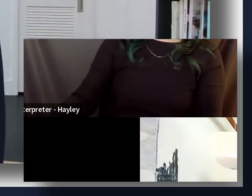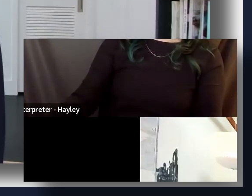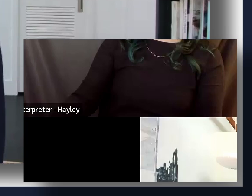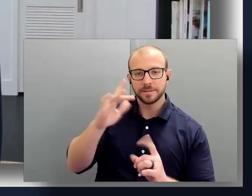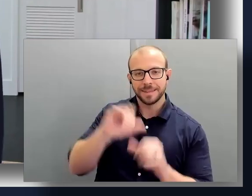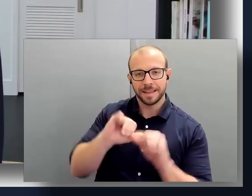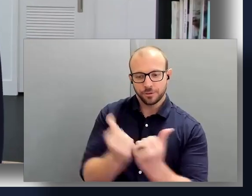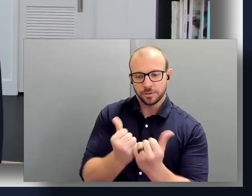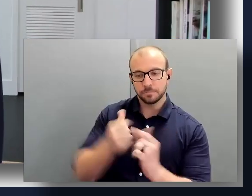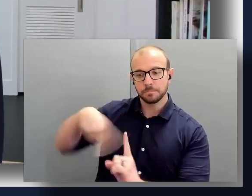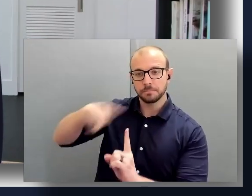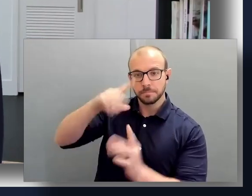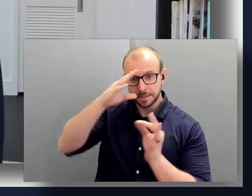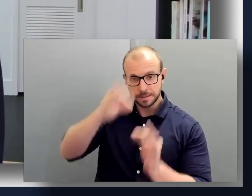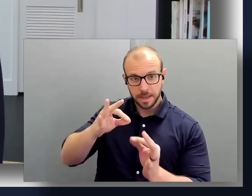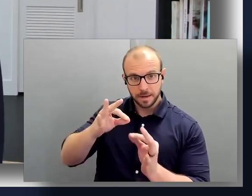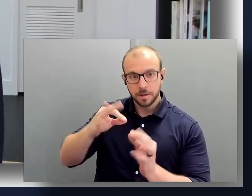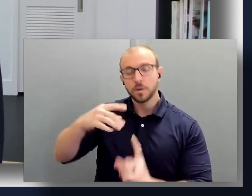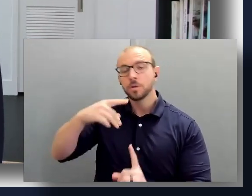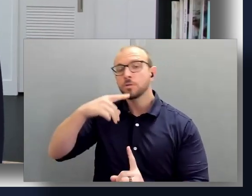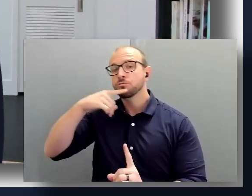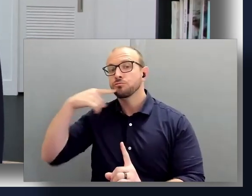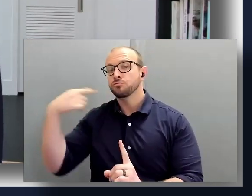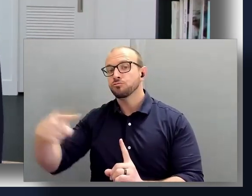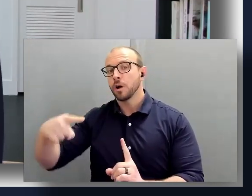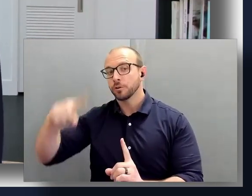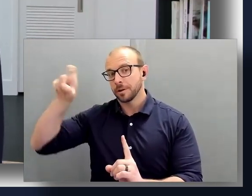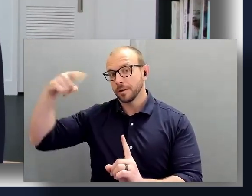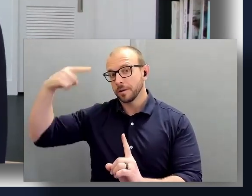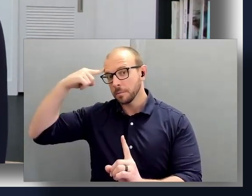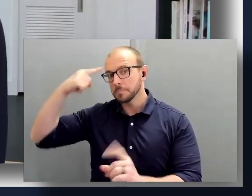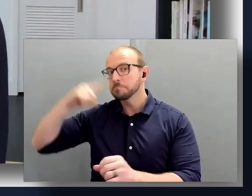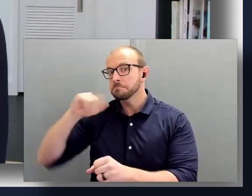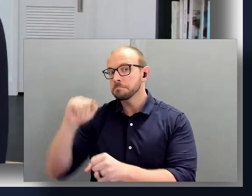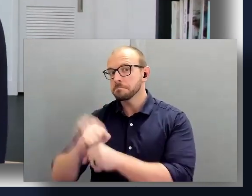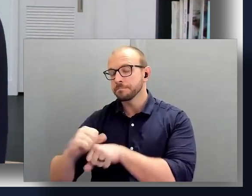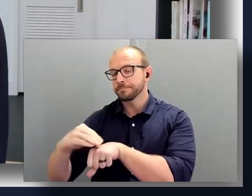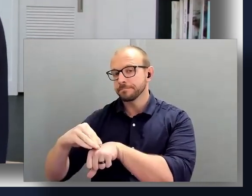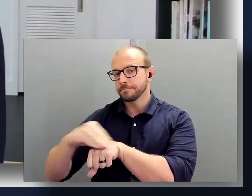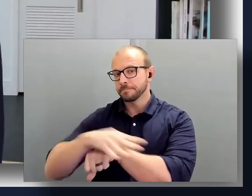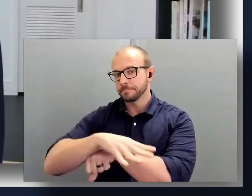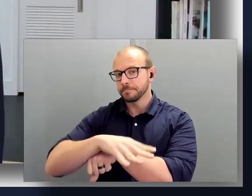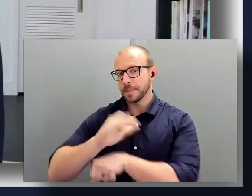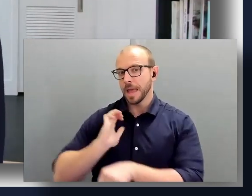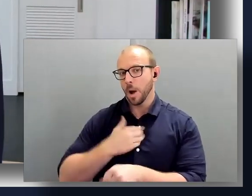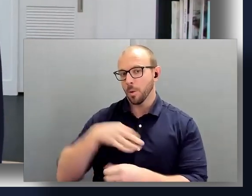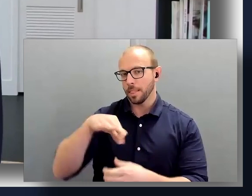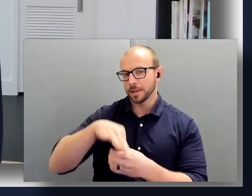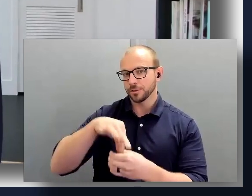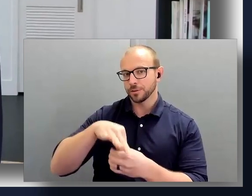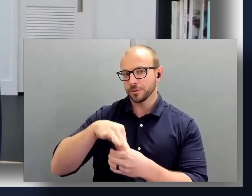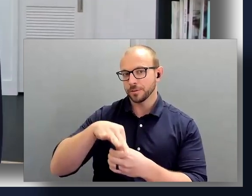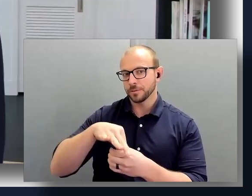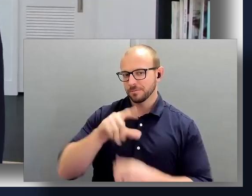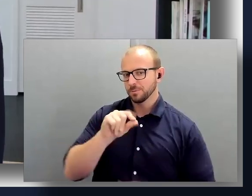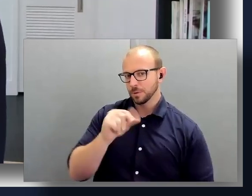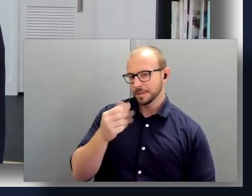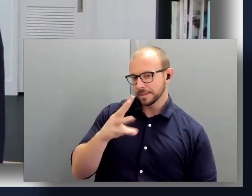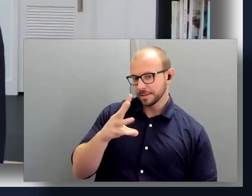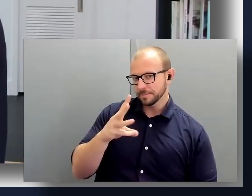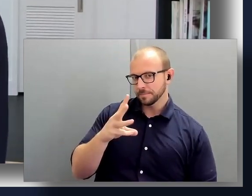had determined that the Russian government had, in fact, meddled in that election.